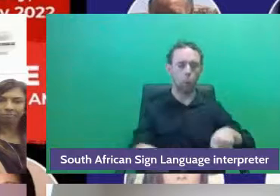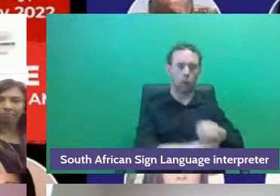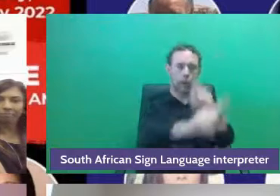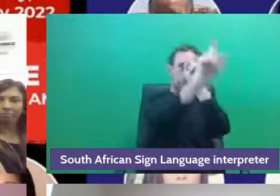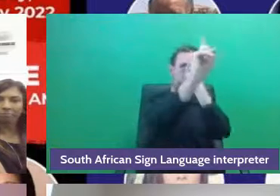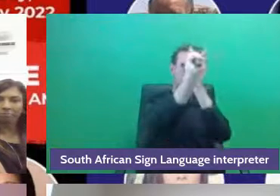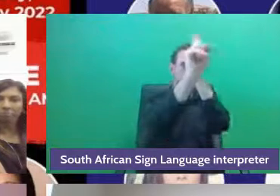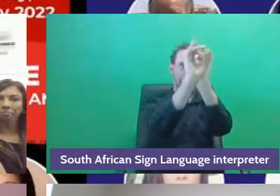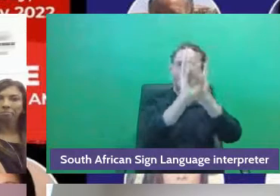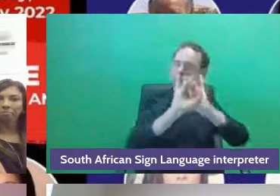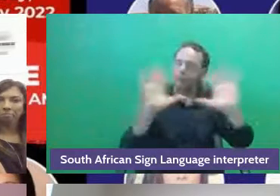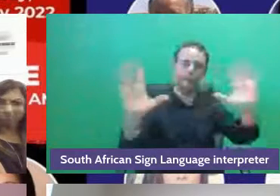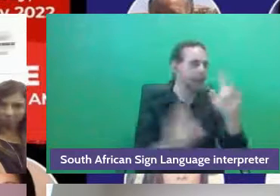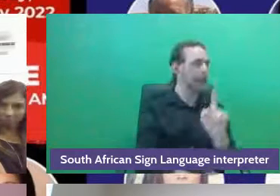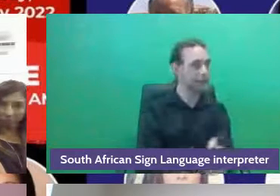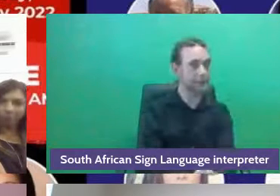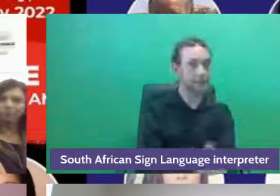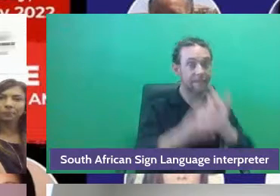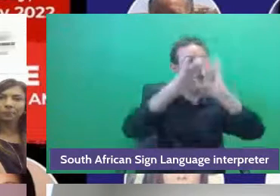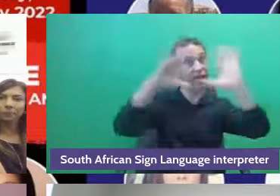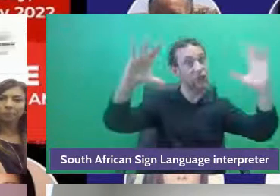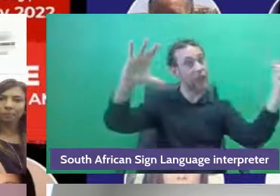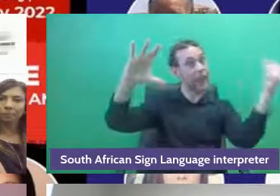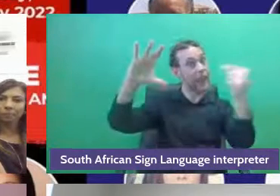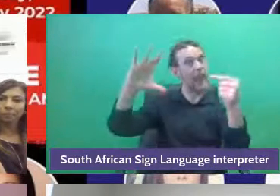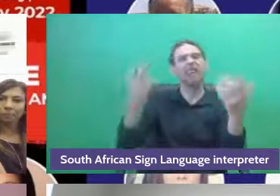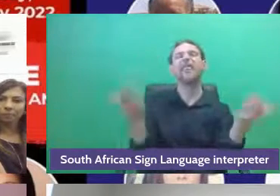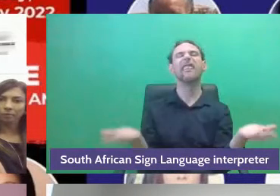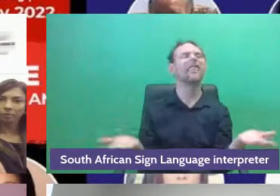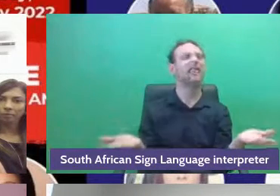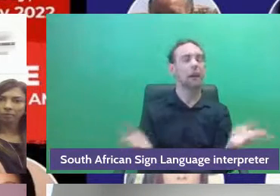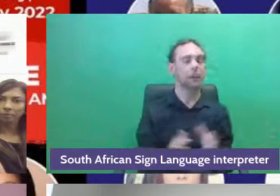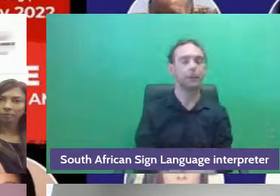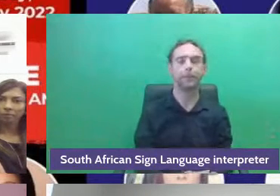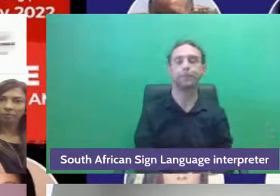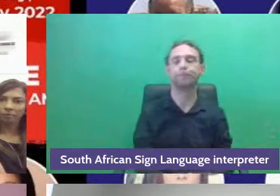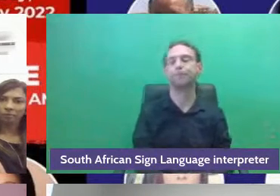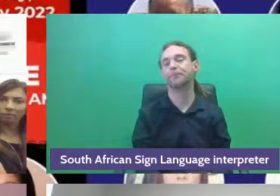work. For instance, if we're going to be having conversations around